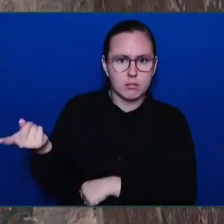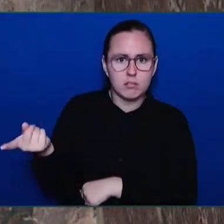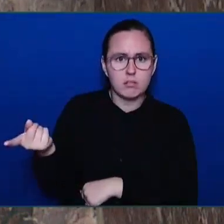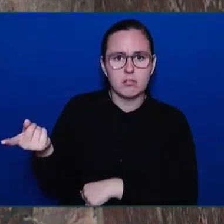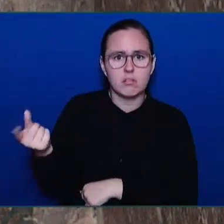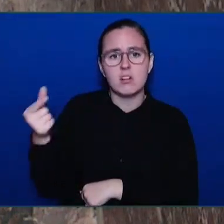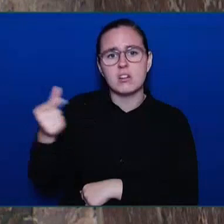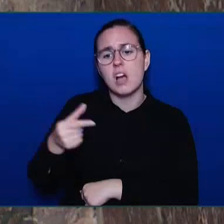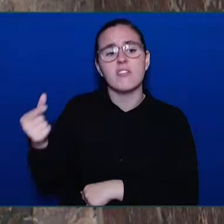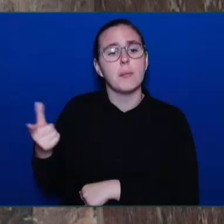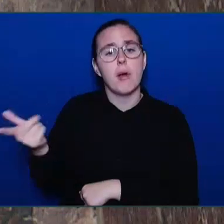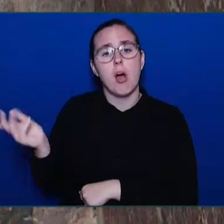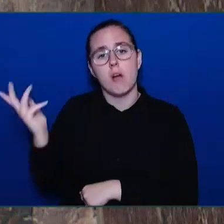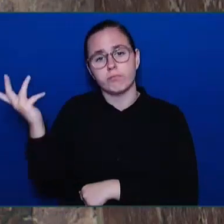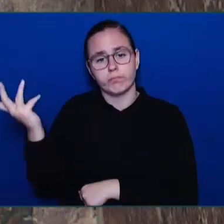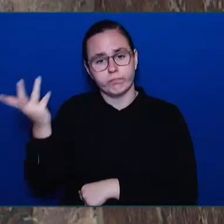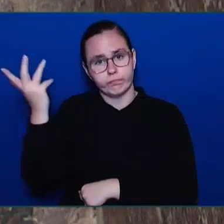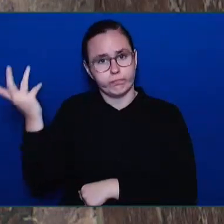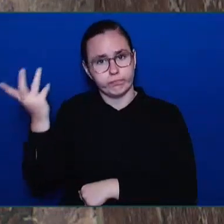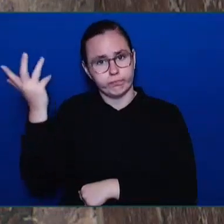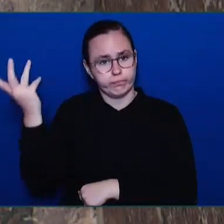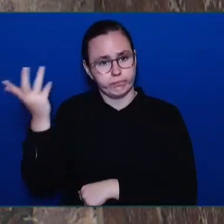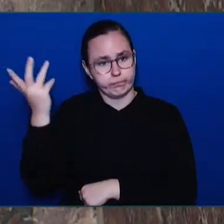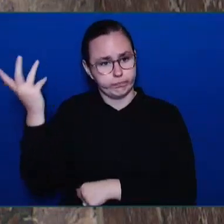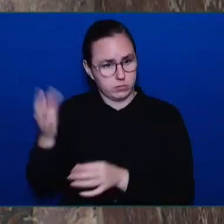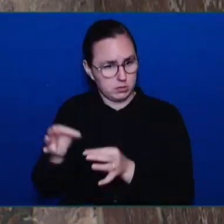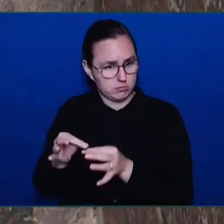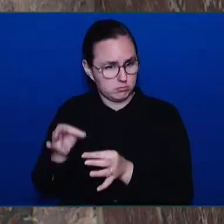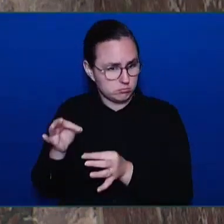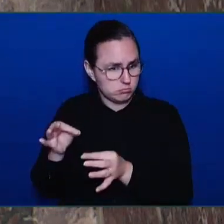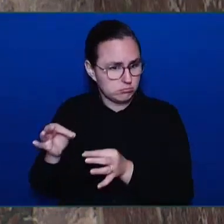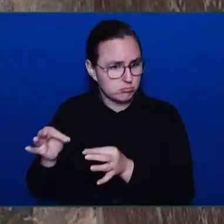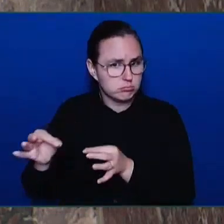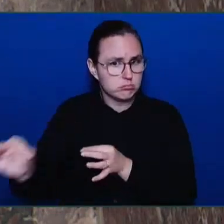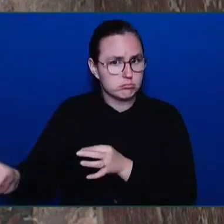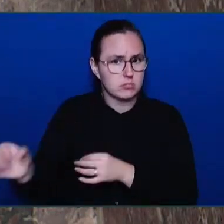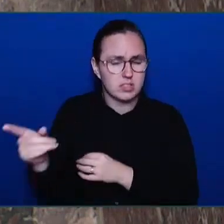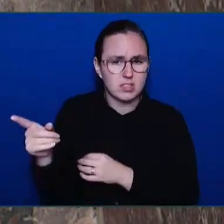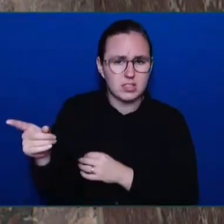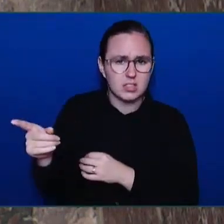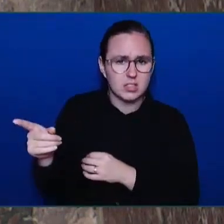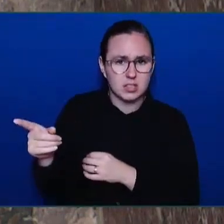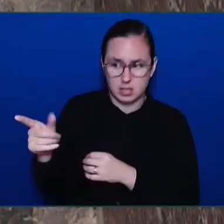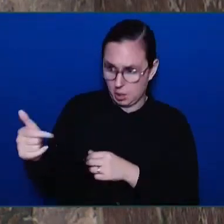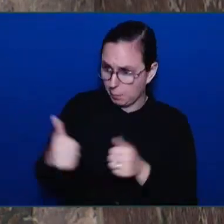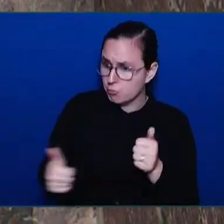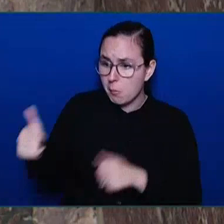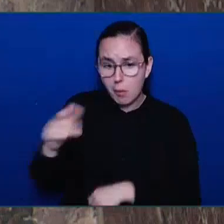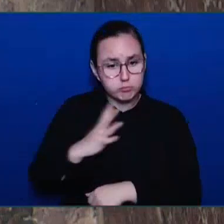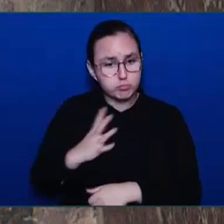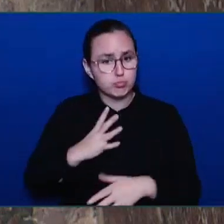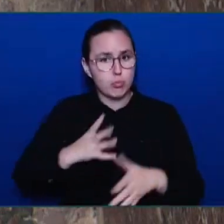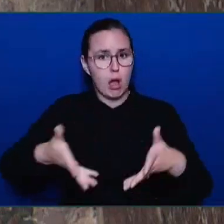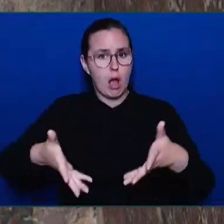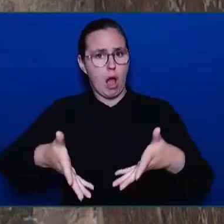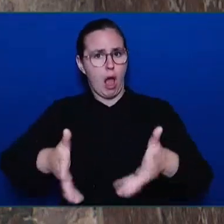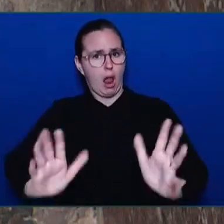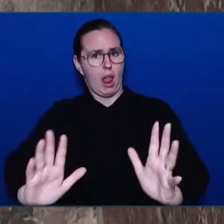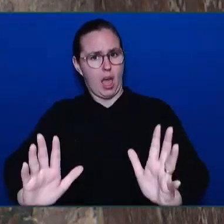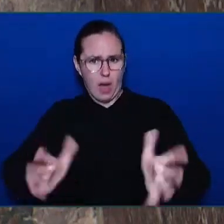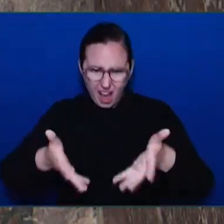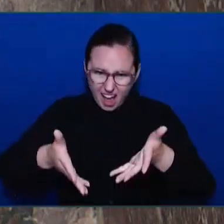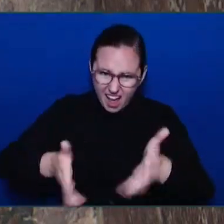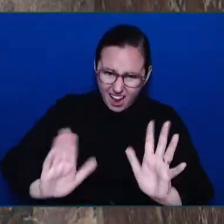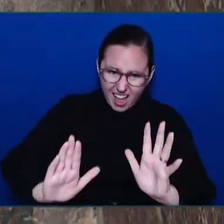this Premier sits there and lets that minister stand up and answer the questions. This has been a delay for